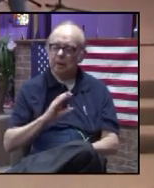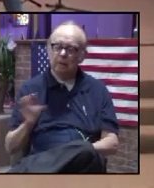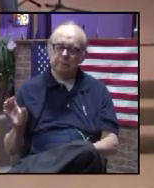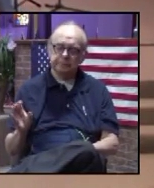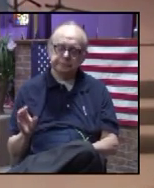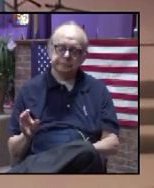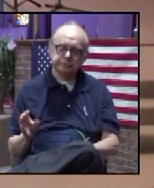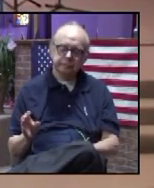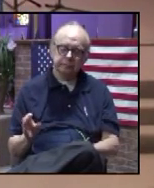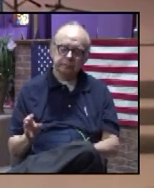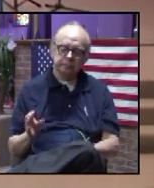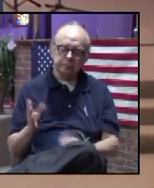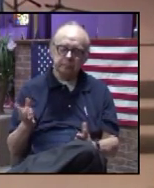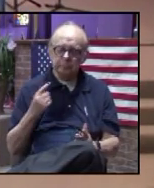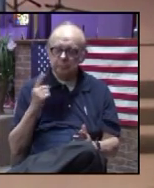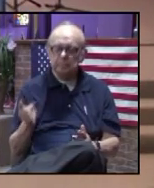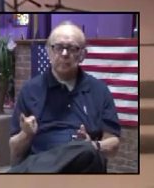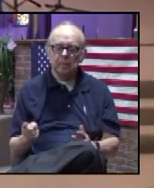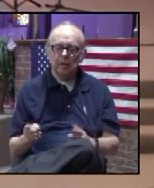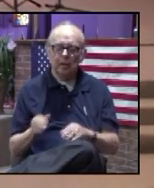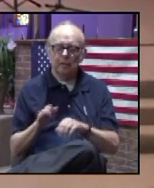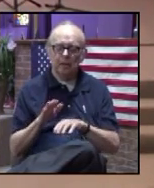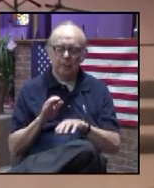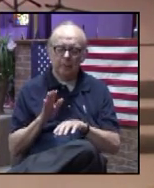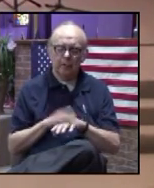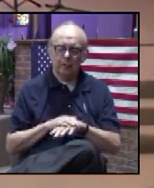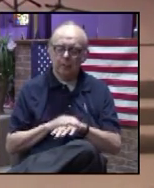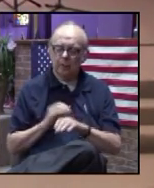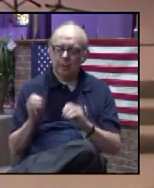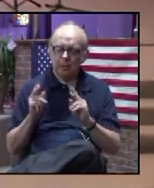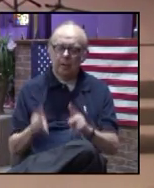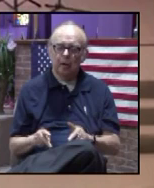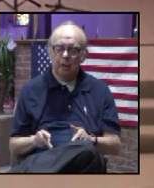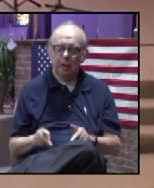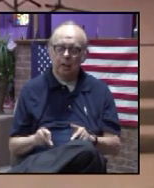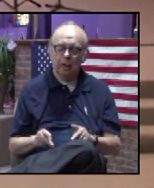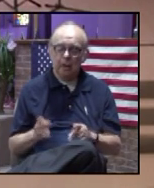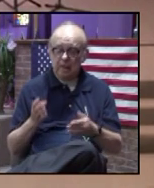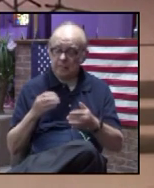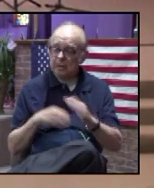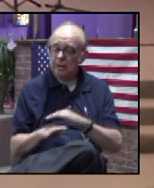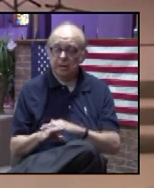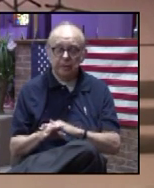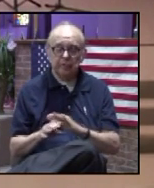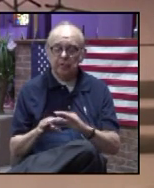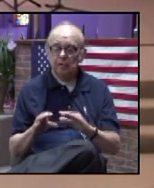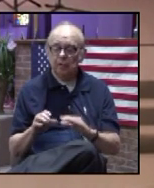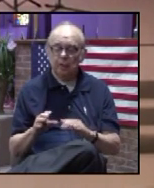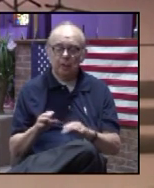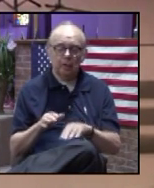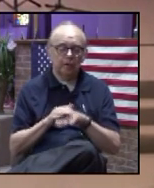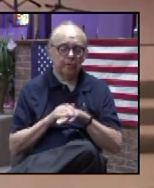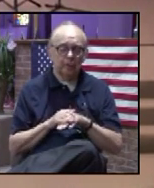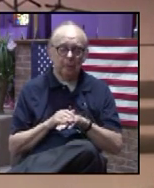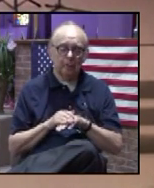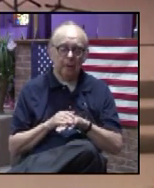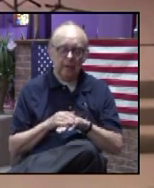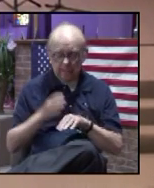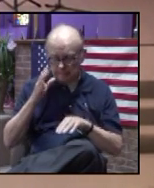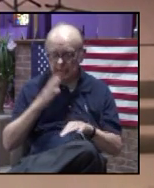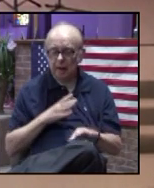a sepulcher or a tombstone that nobody else had ever been laid in. And Joseph of